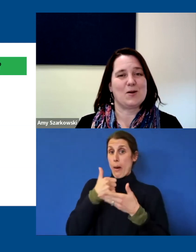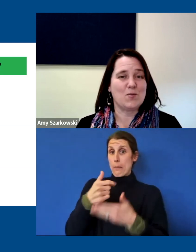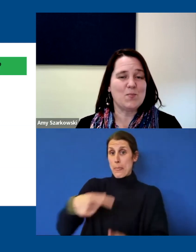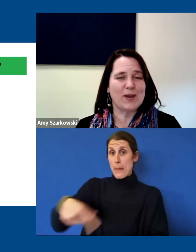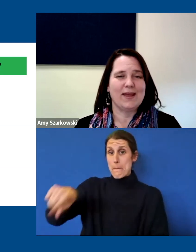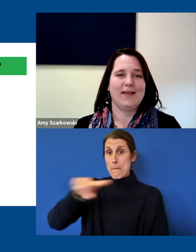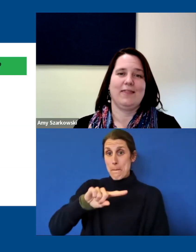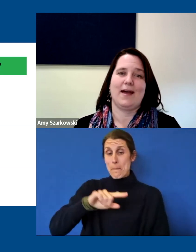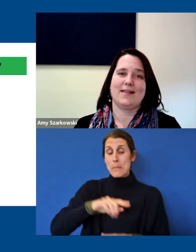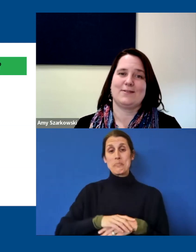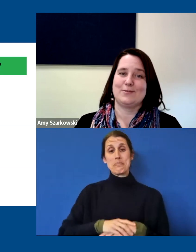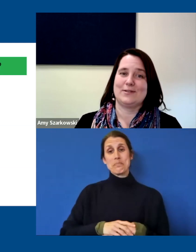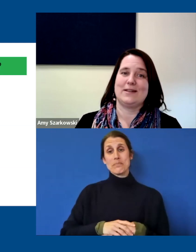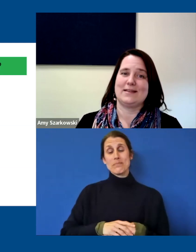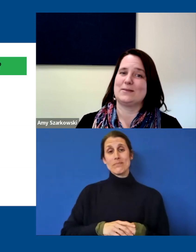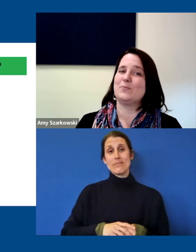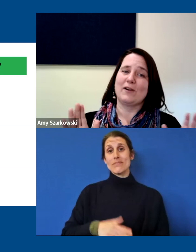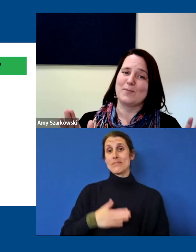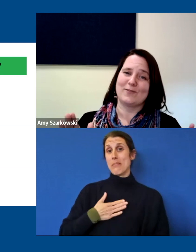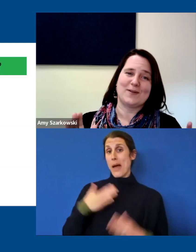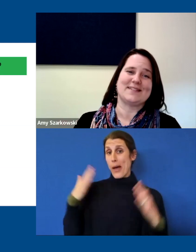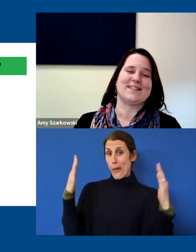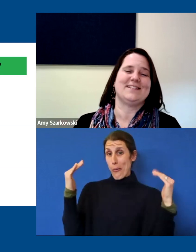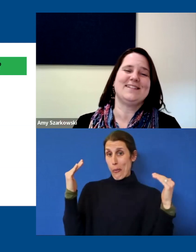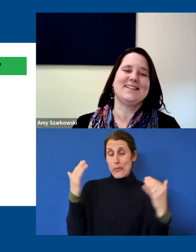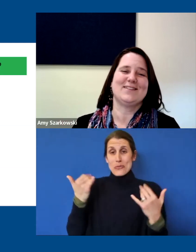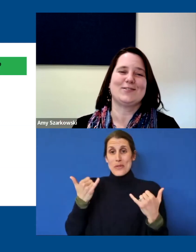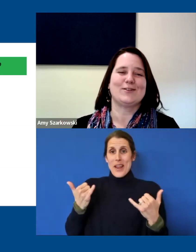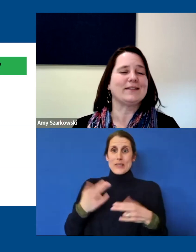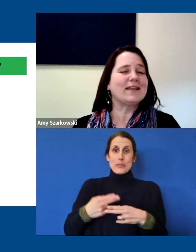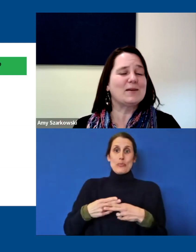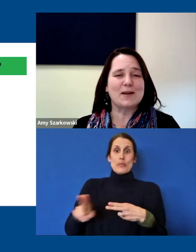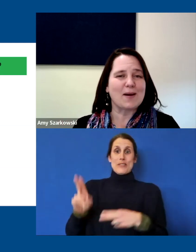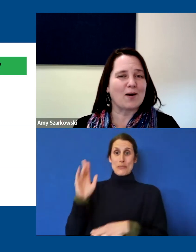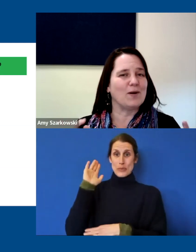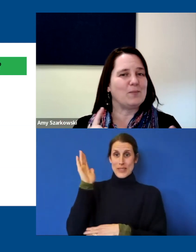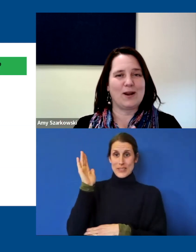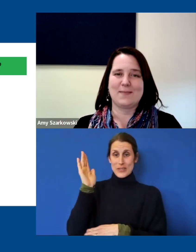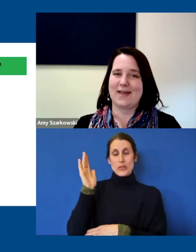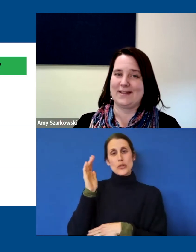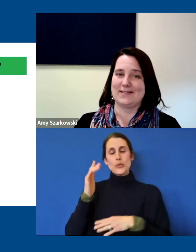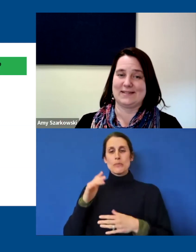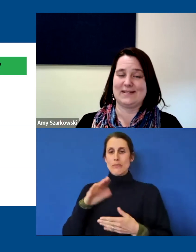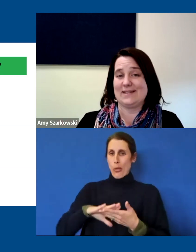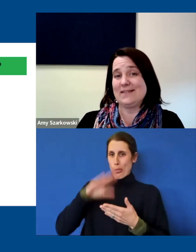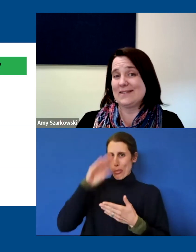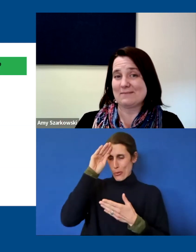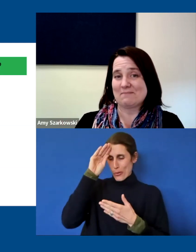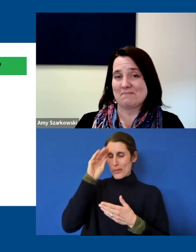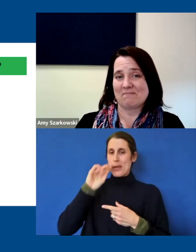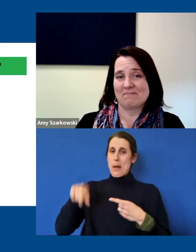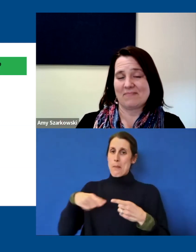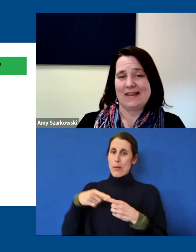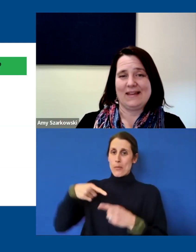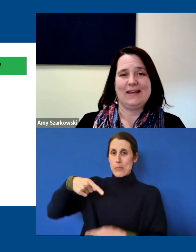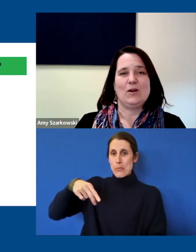It is my hope that through today's very brief presentation, you've learned a little bit about what pragmatics is,